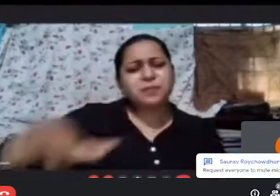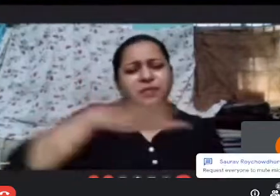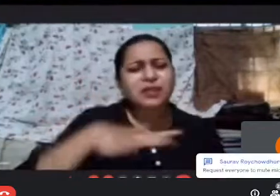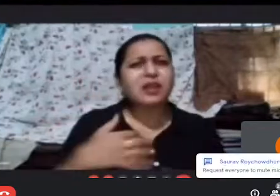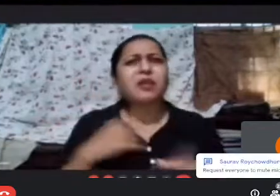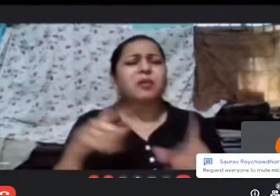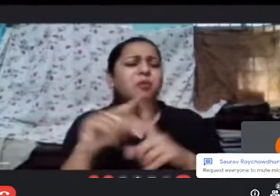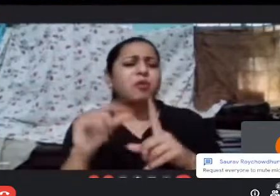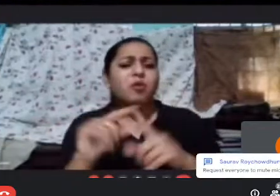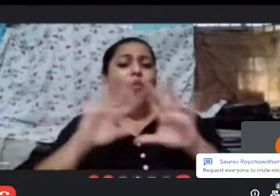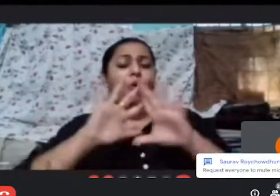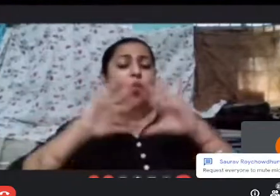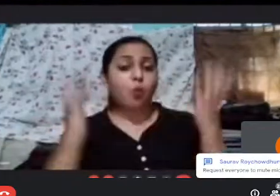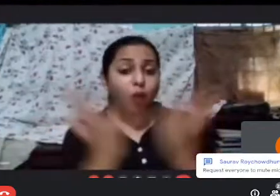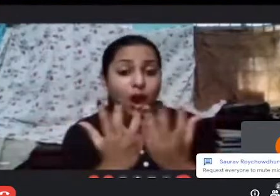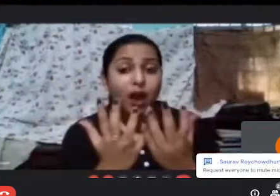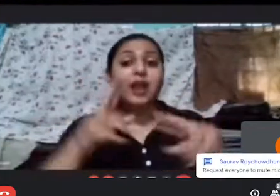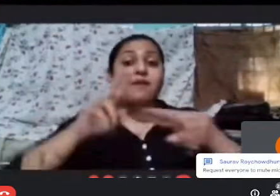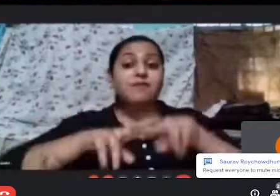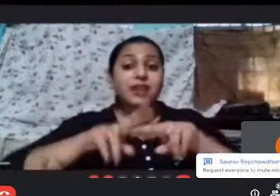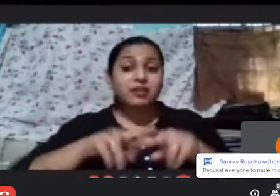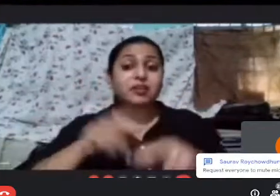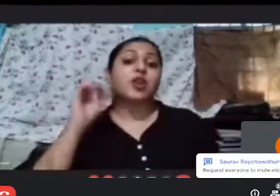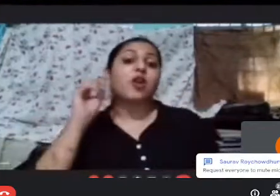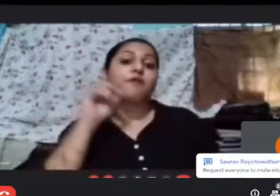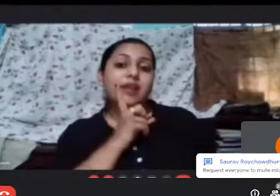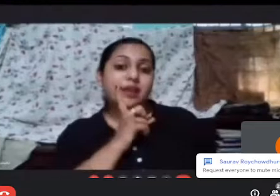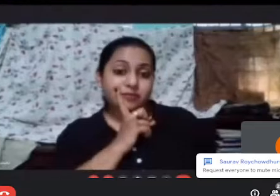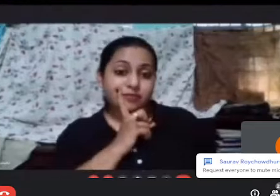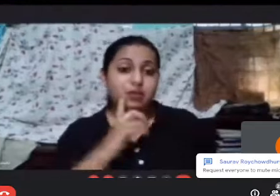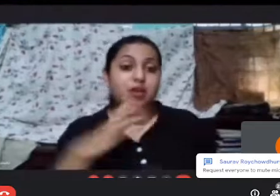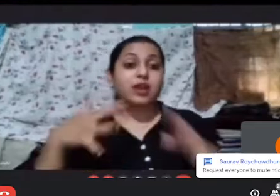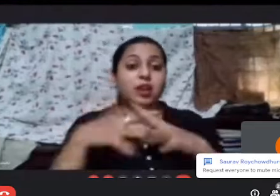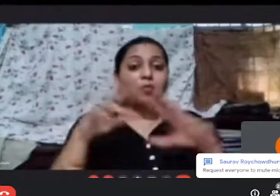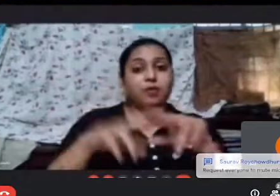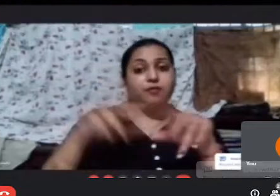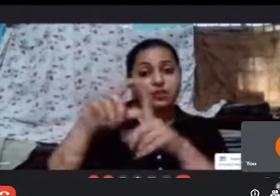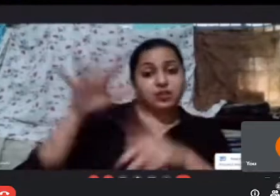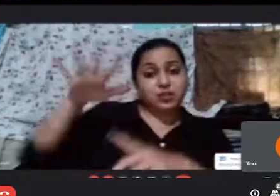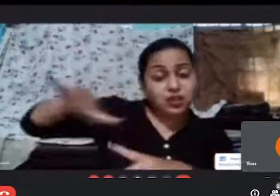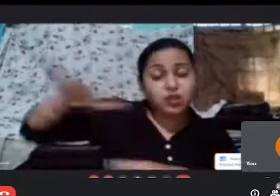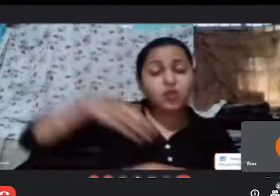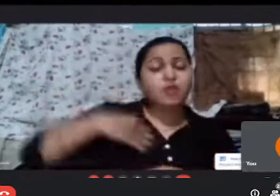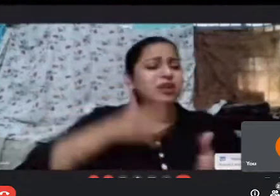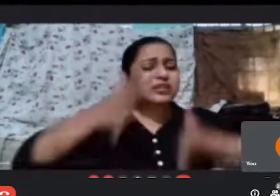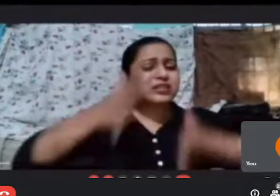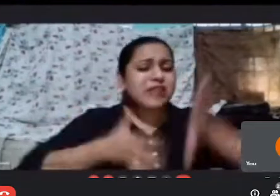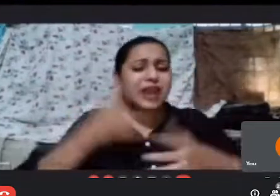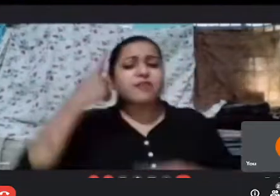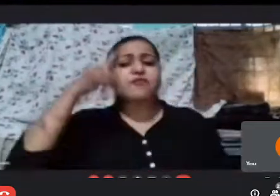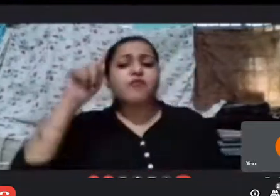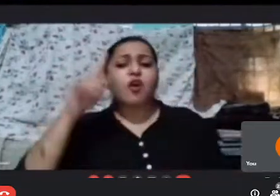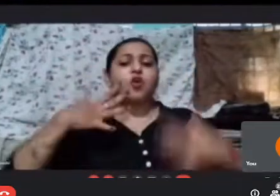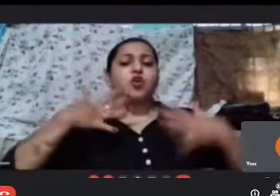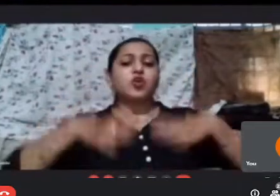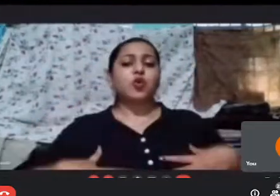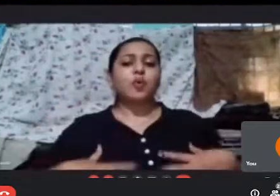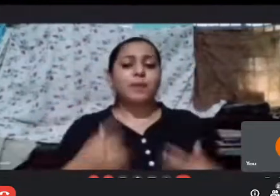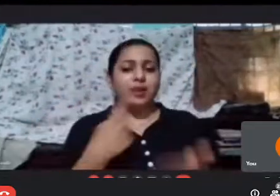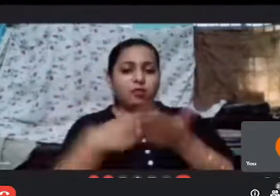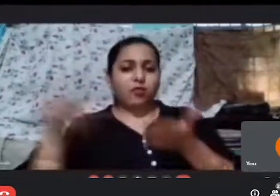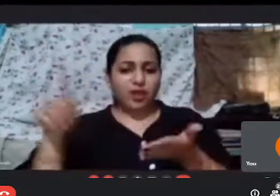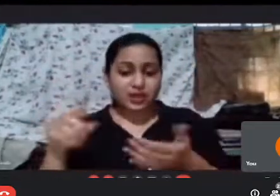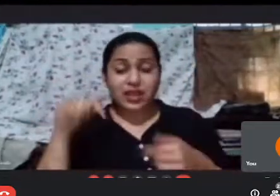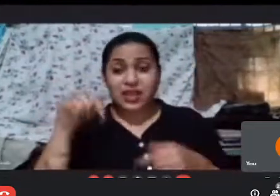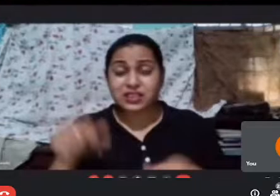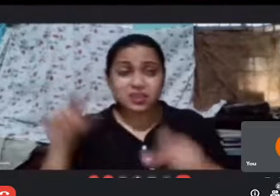Federation of the Deaf is We Sign for Human Rights. This highlights how the deaf